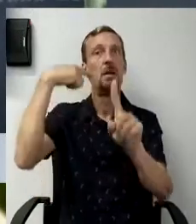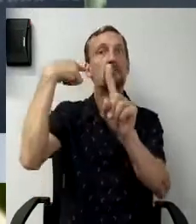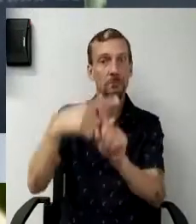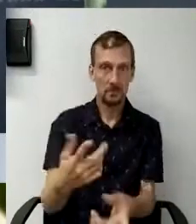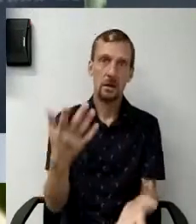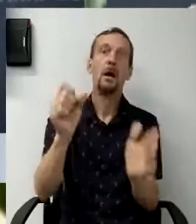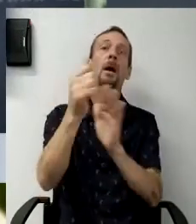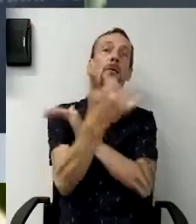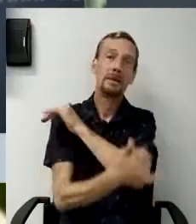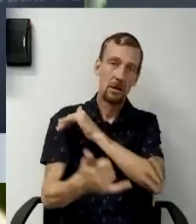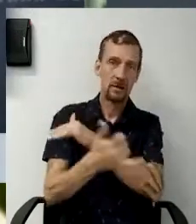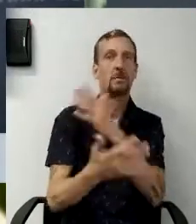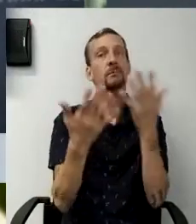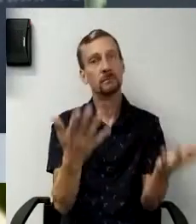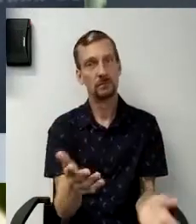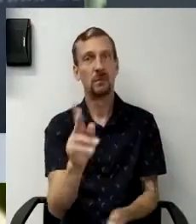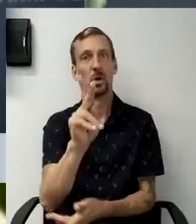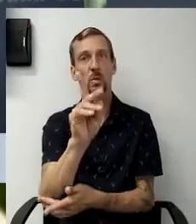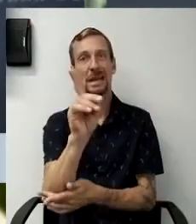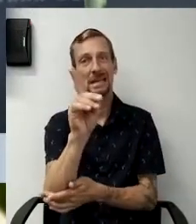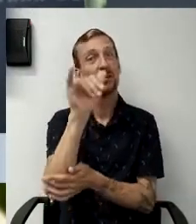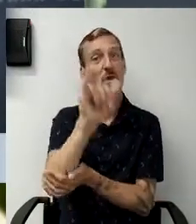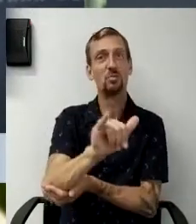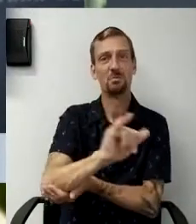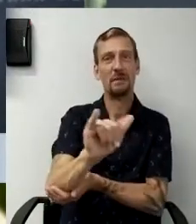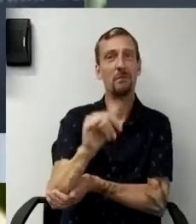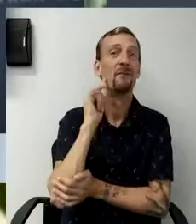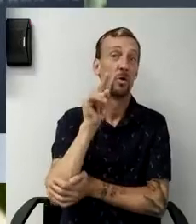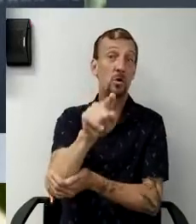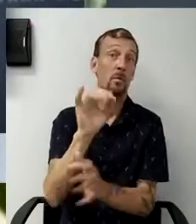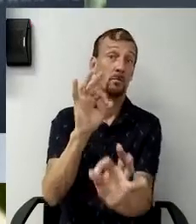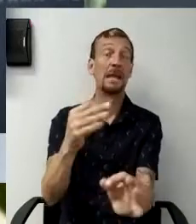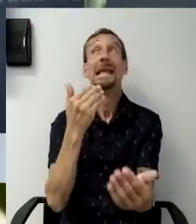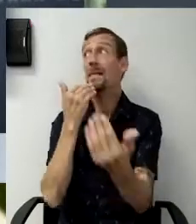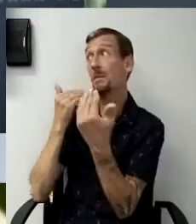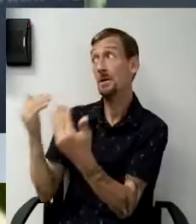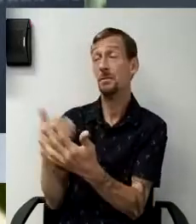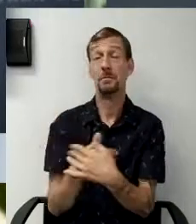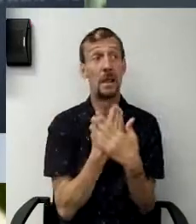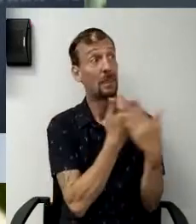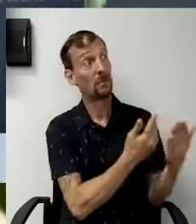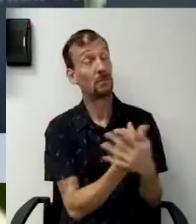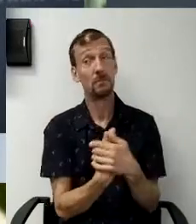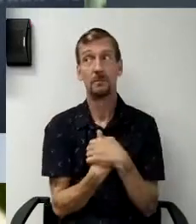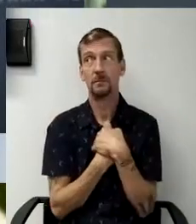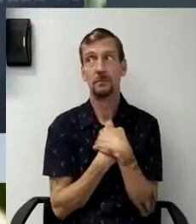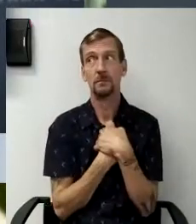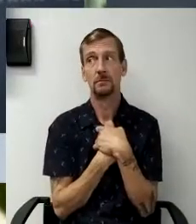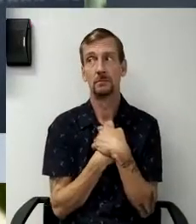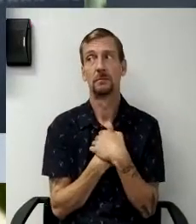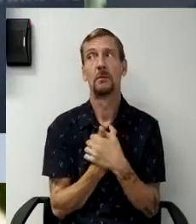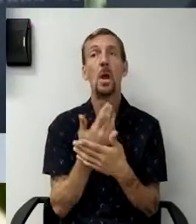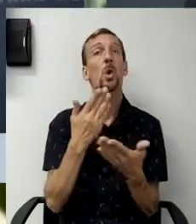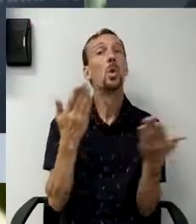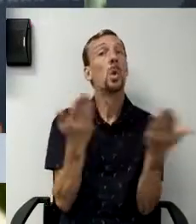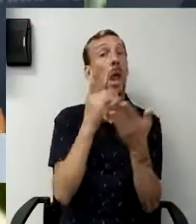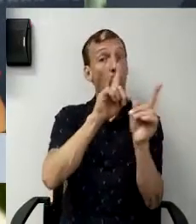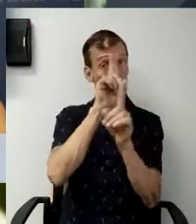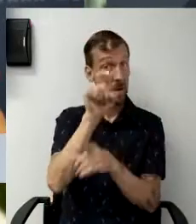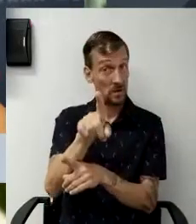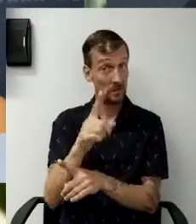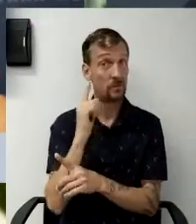So does the county. Quia Delta should do the same. So okay. Yeah. Thank you. Yeah. So here is a question for